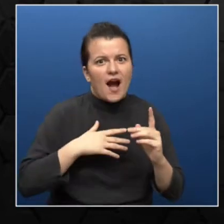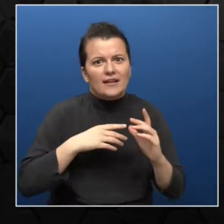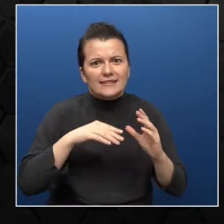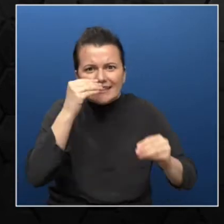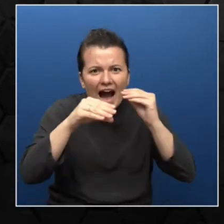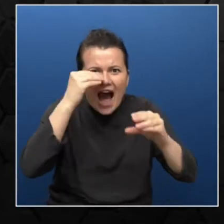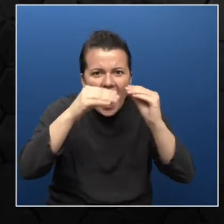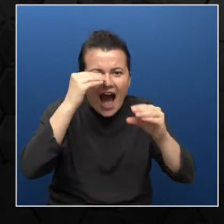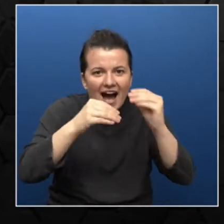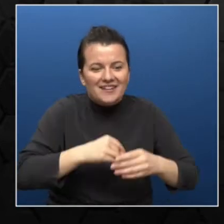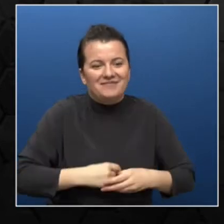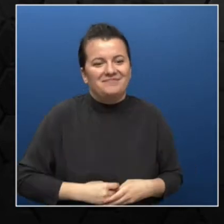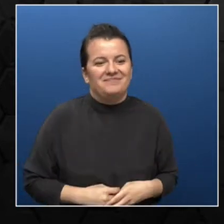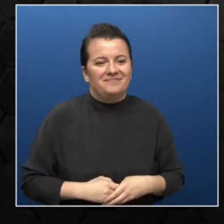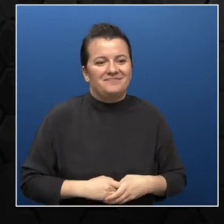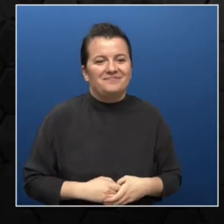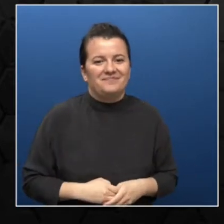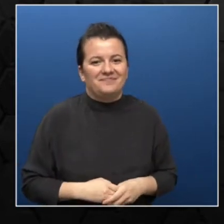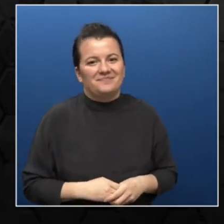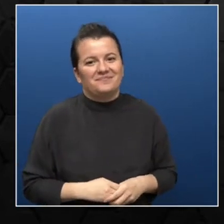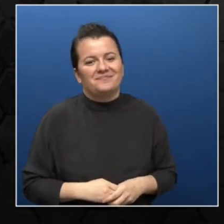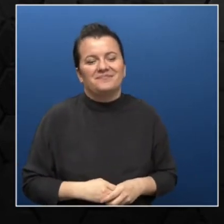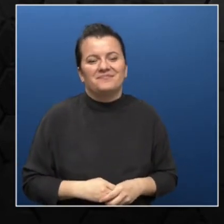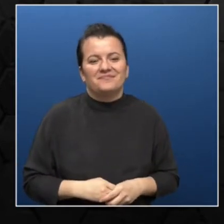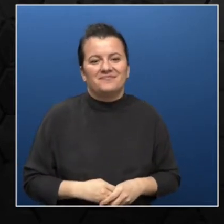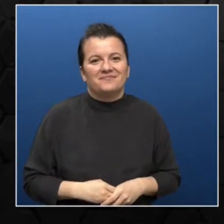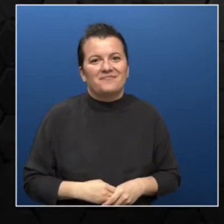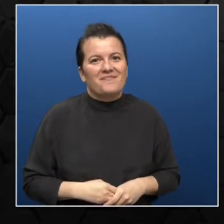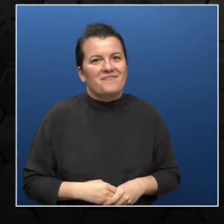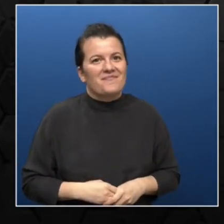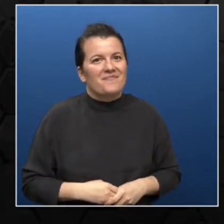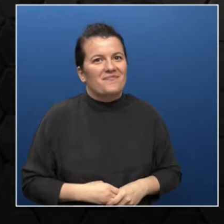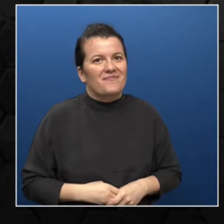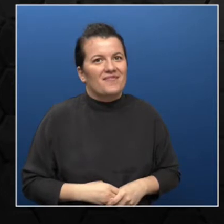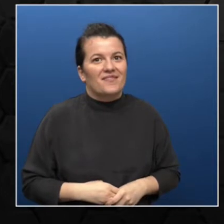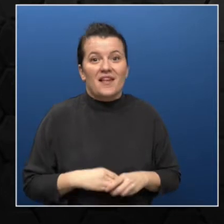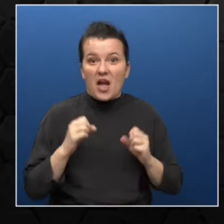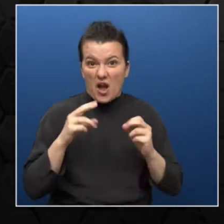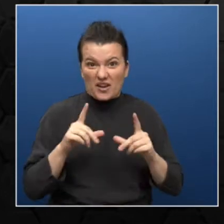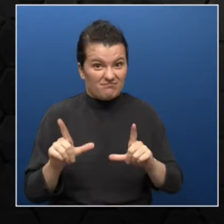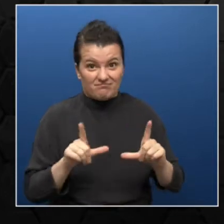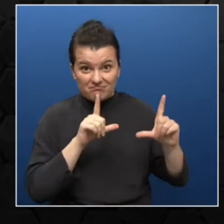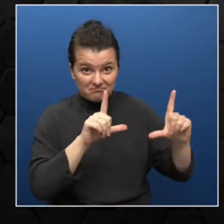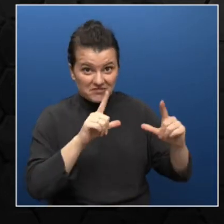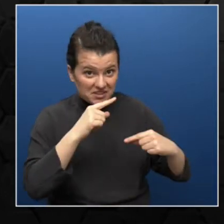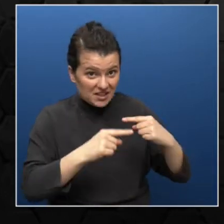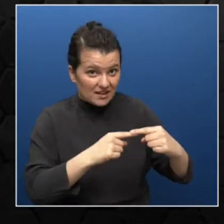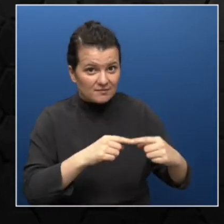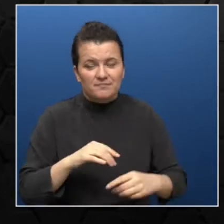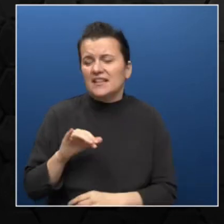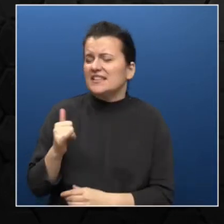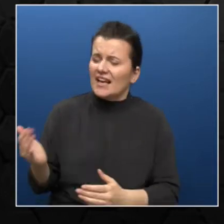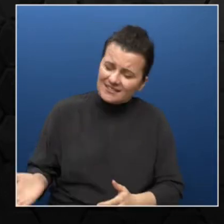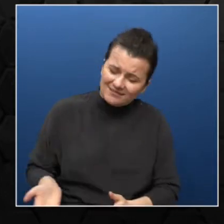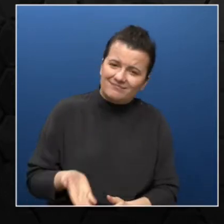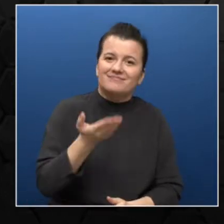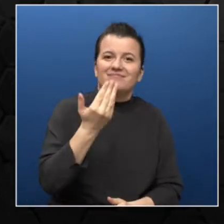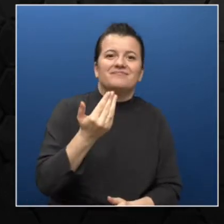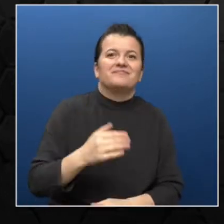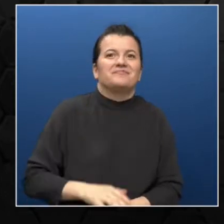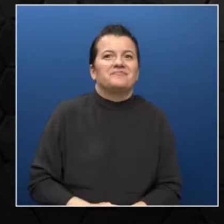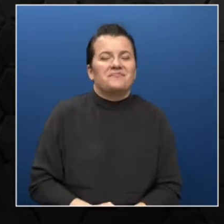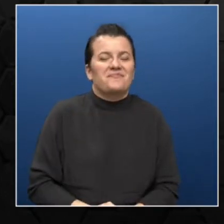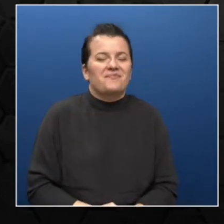So awesome. I'll start with my screen share. Yes, of course. We are super excited to hop into that.